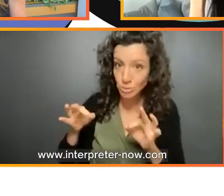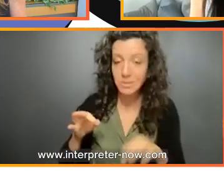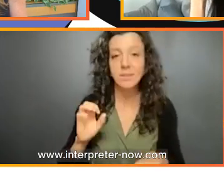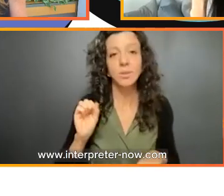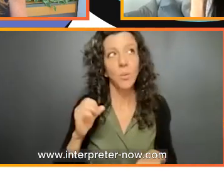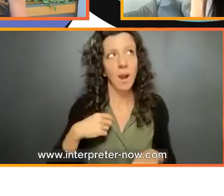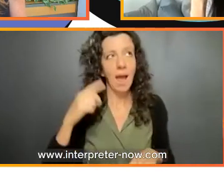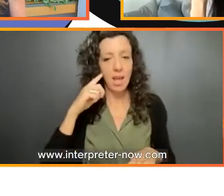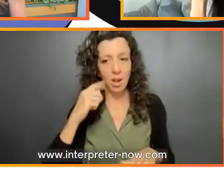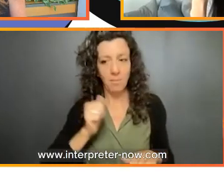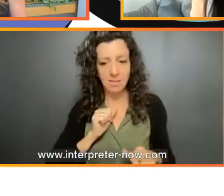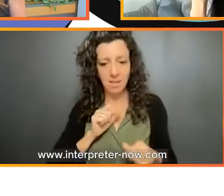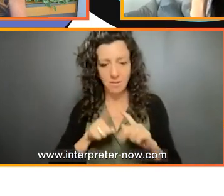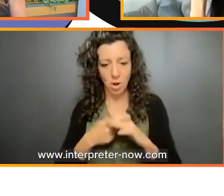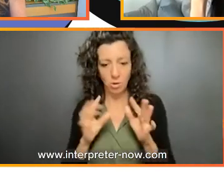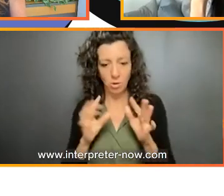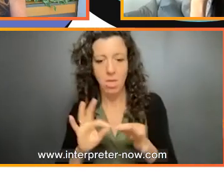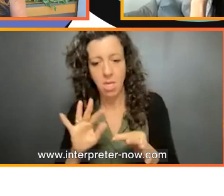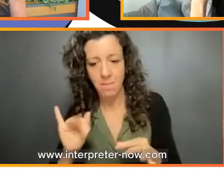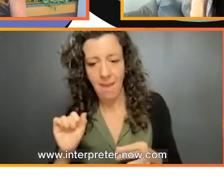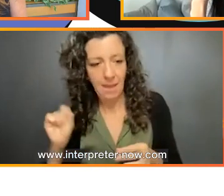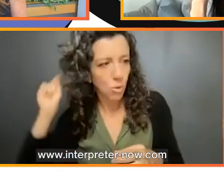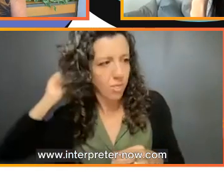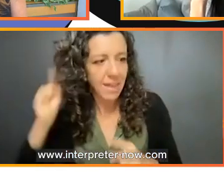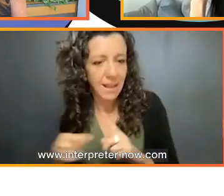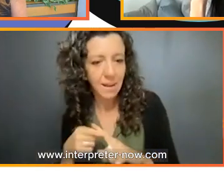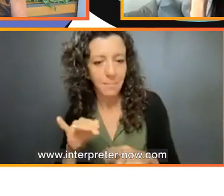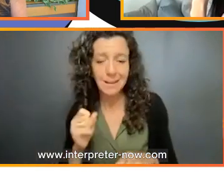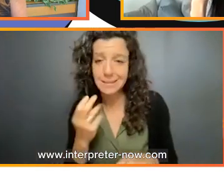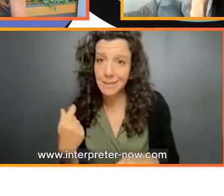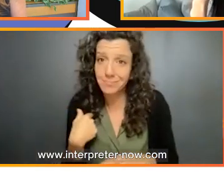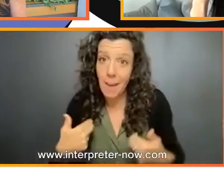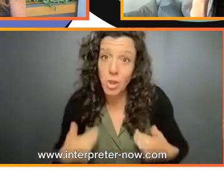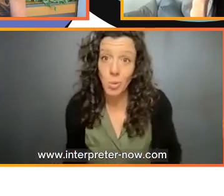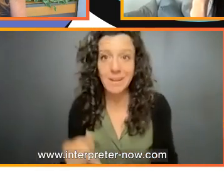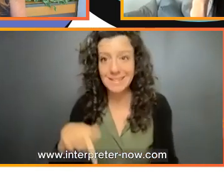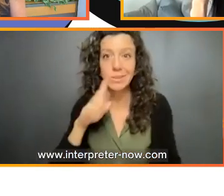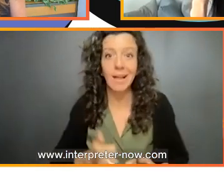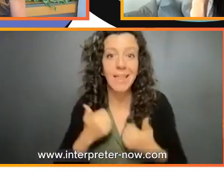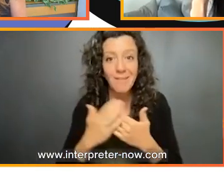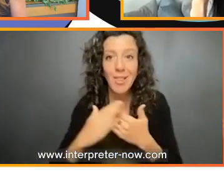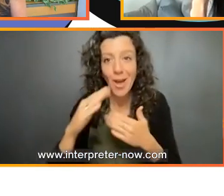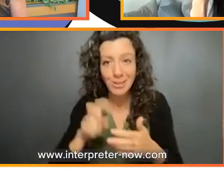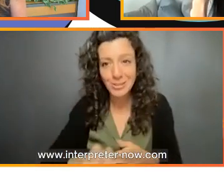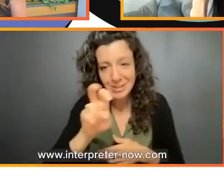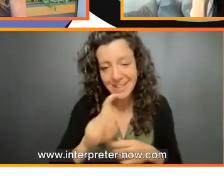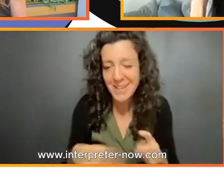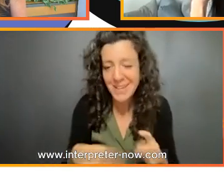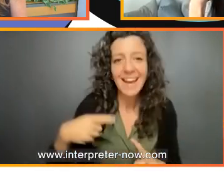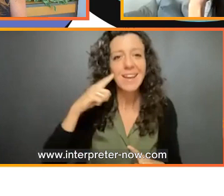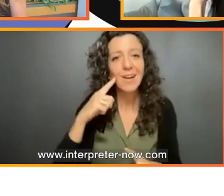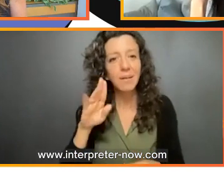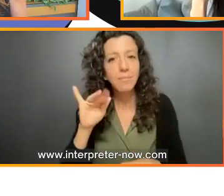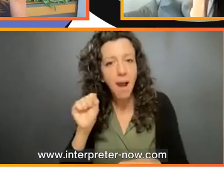constantly like, why are you saying that about that person? What's another way to look at it? How is this moment actually reflecting their pain? How are